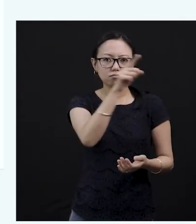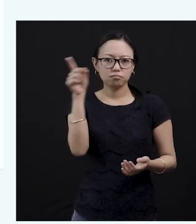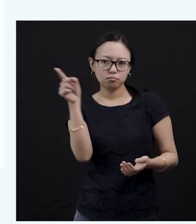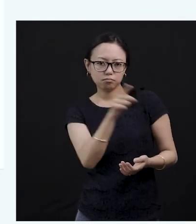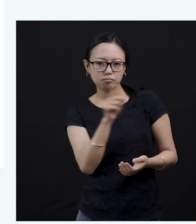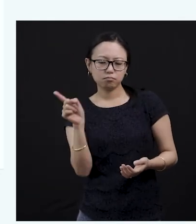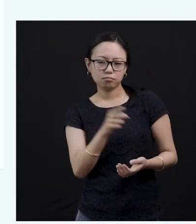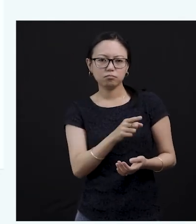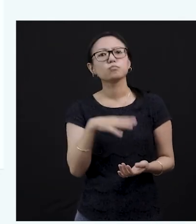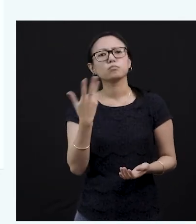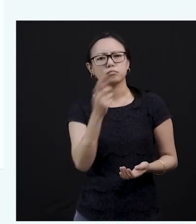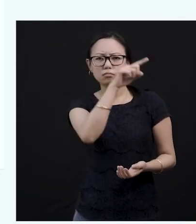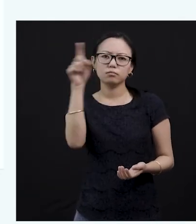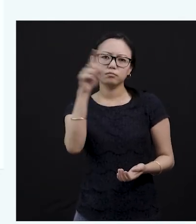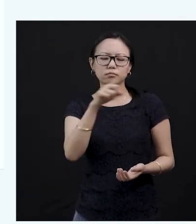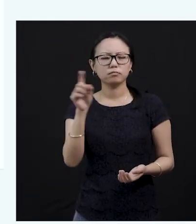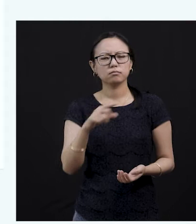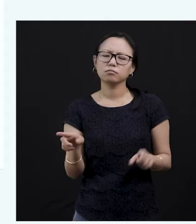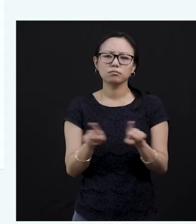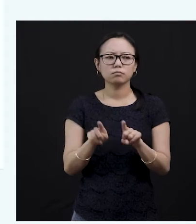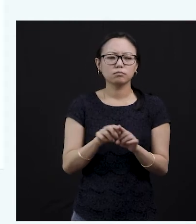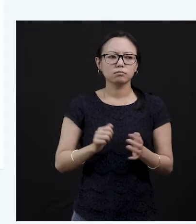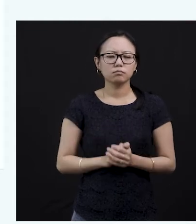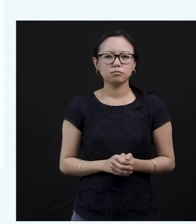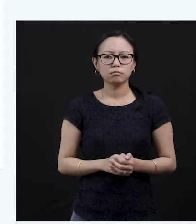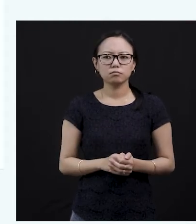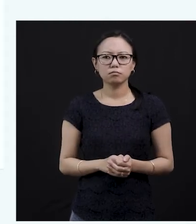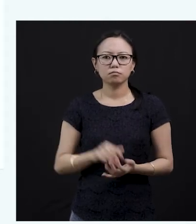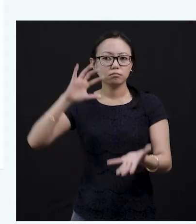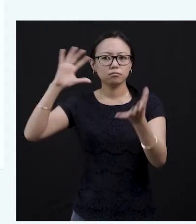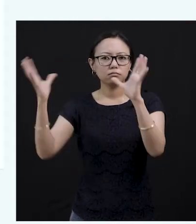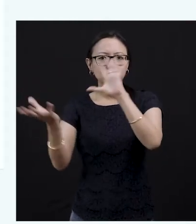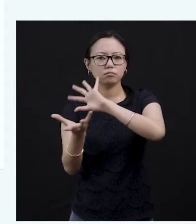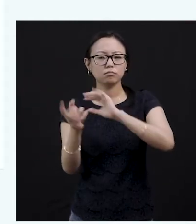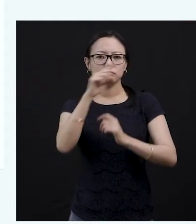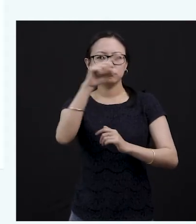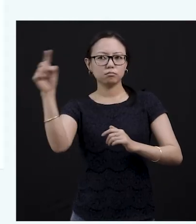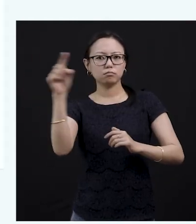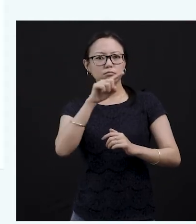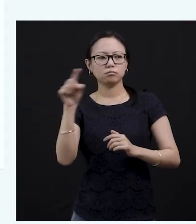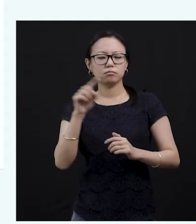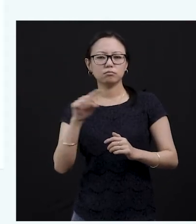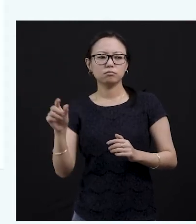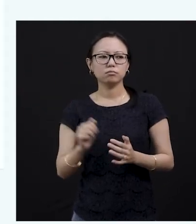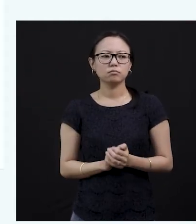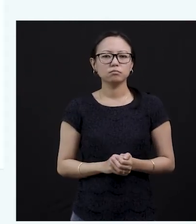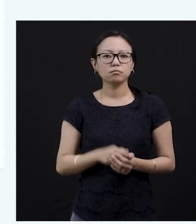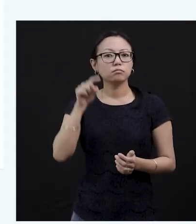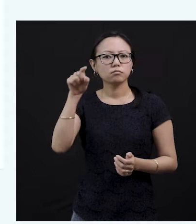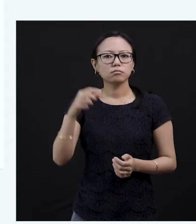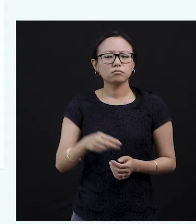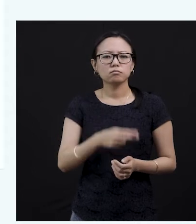of latitude, the circle around the earth from west to east, okay? So altogether